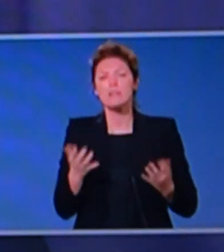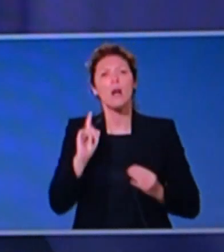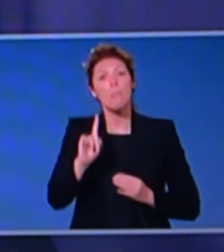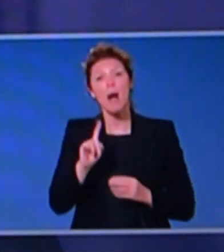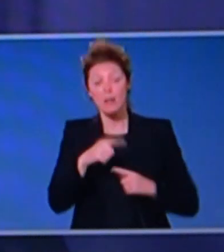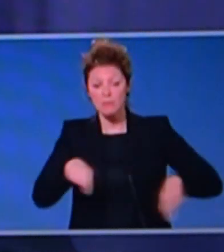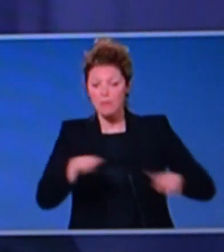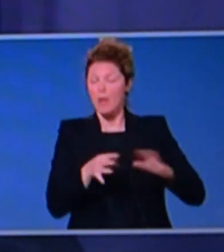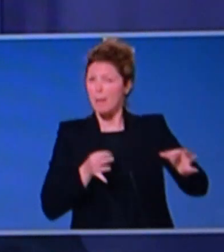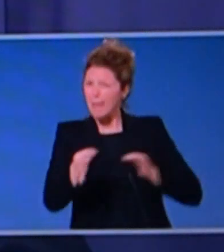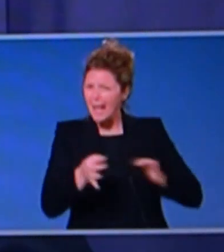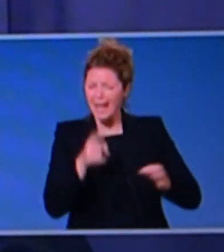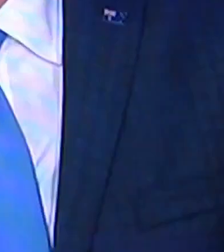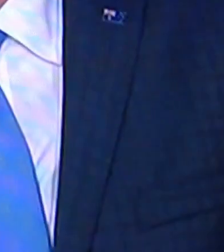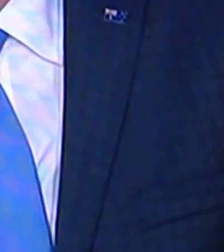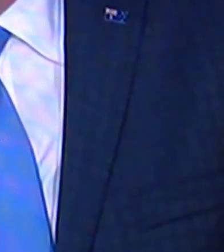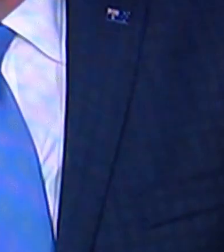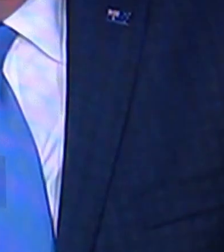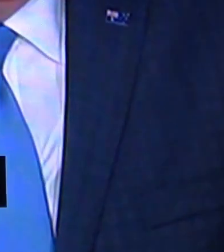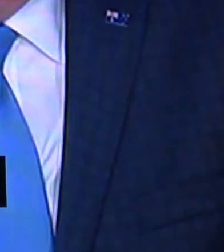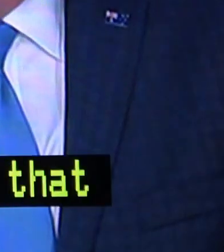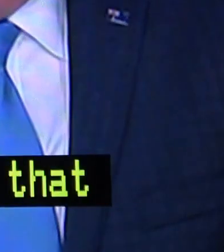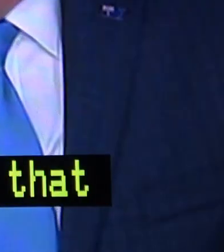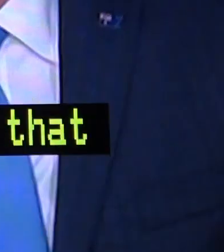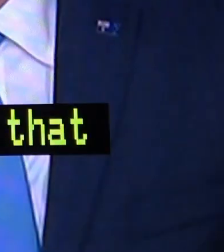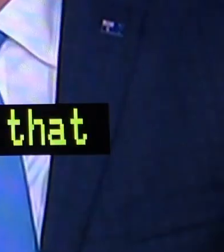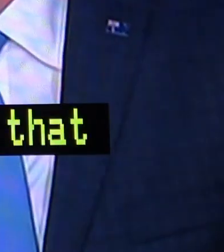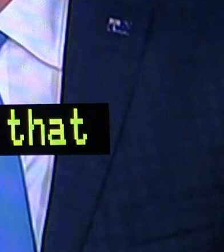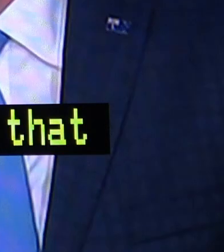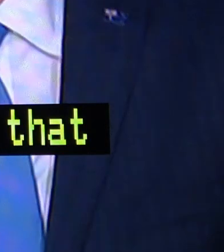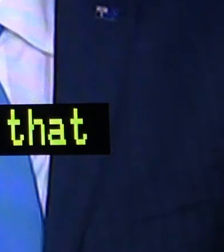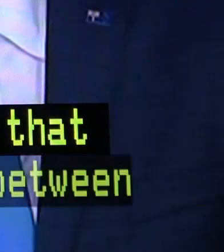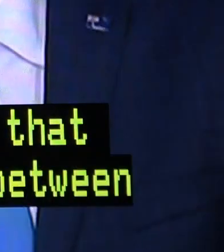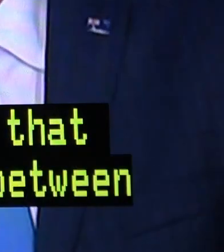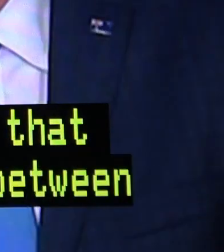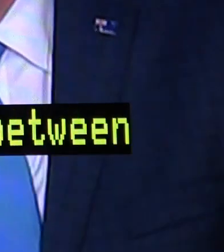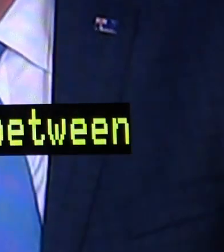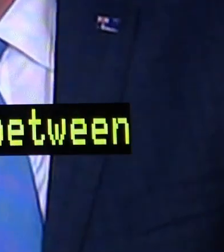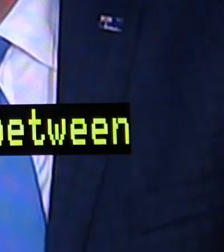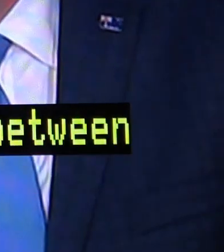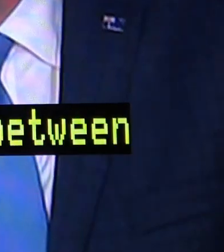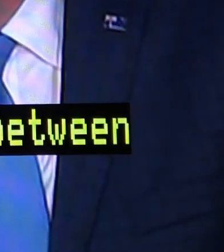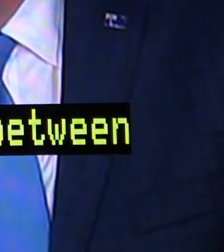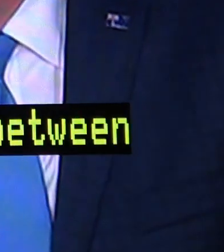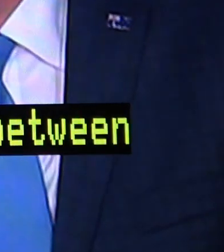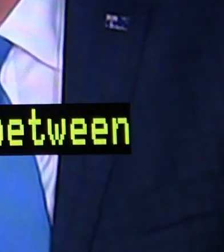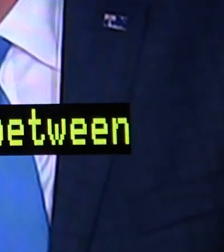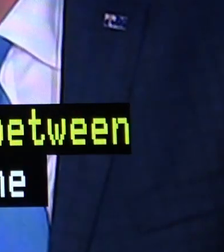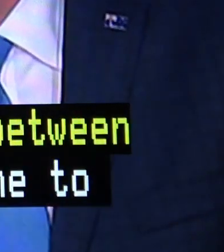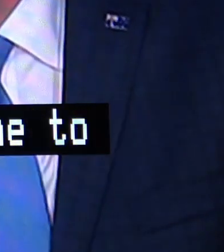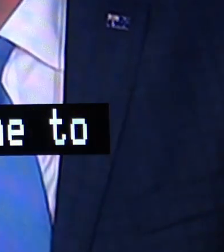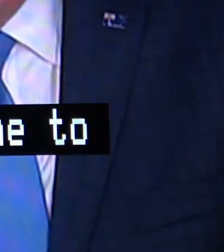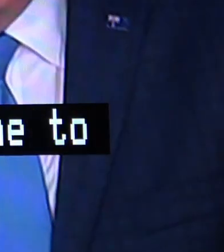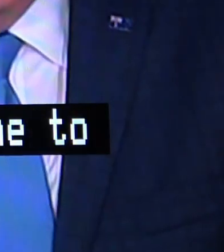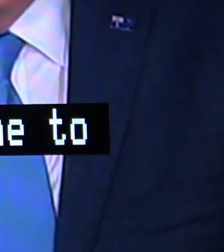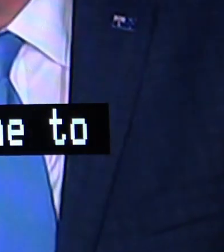done between agencies and the NRL. Hello, welcome to ABC News. I'm Ros Childs. We're taking you to Canberra now, where the Prime Minister is holding